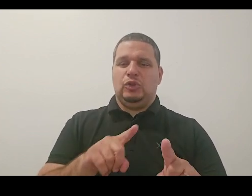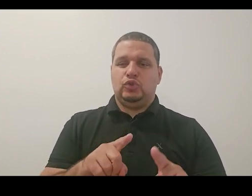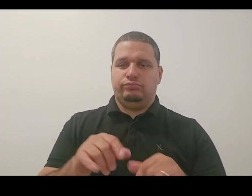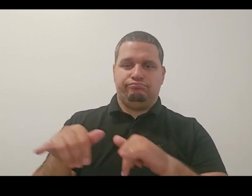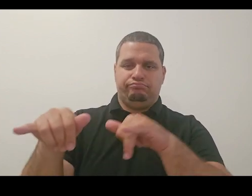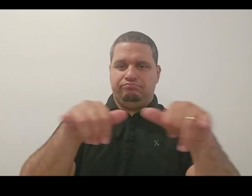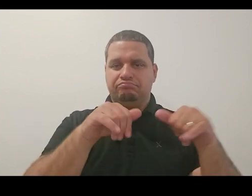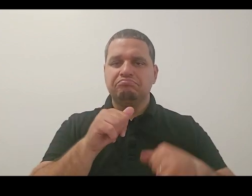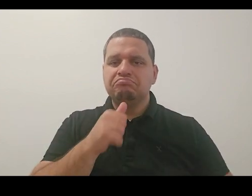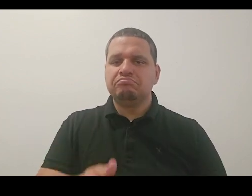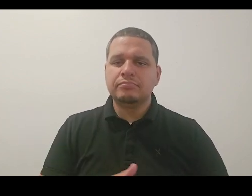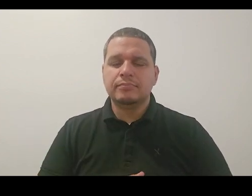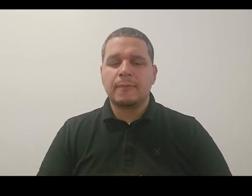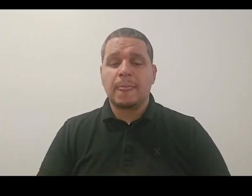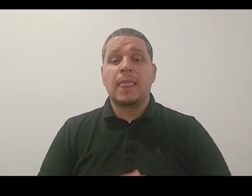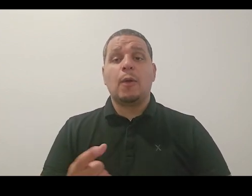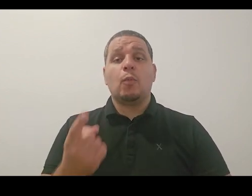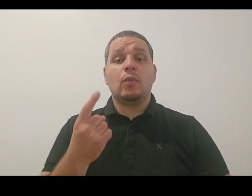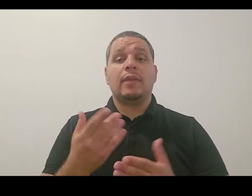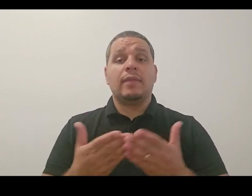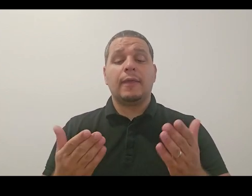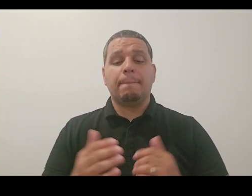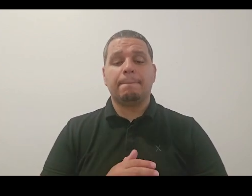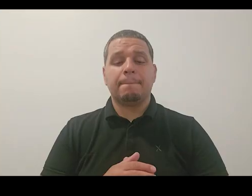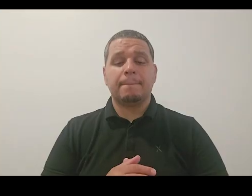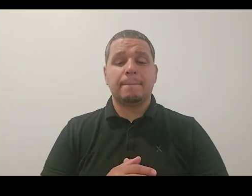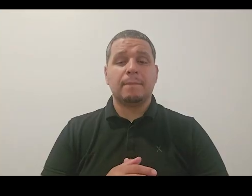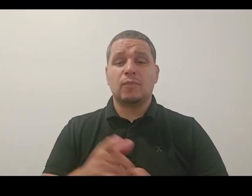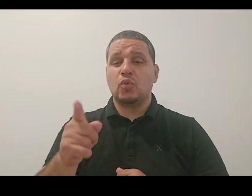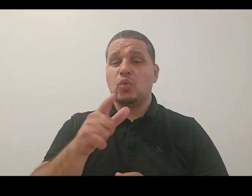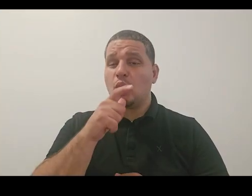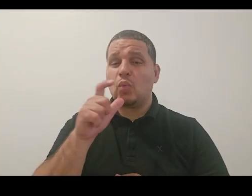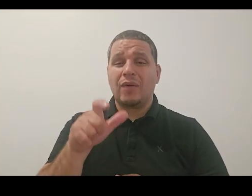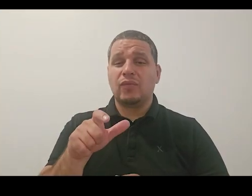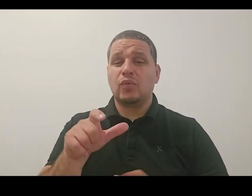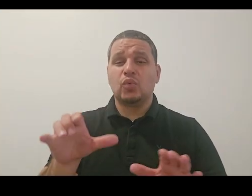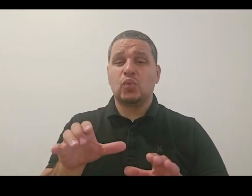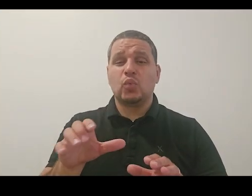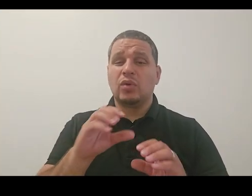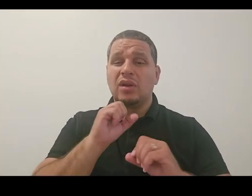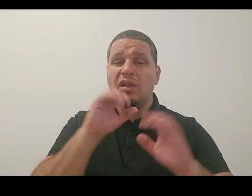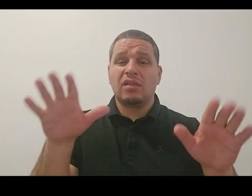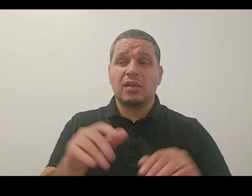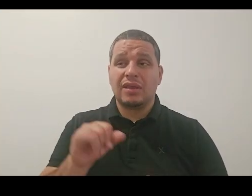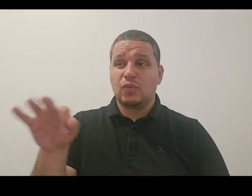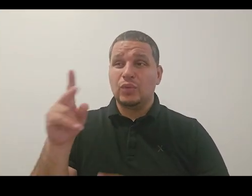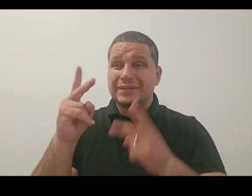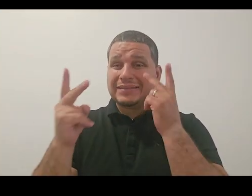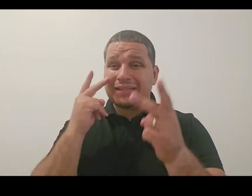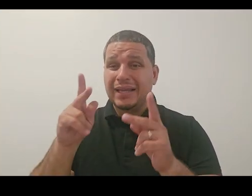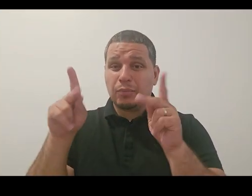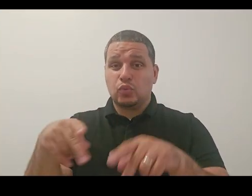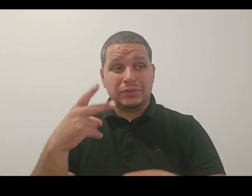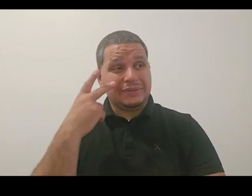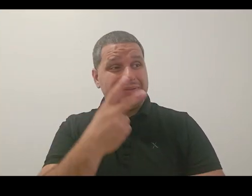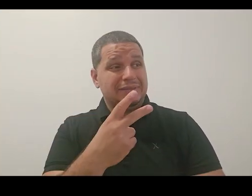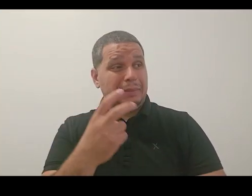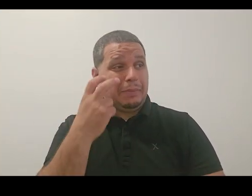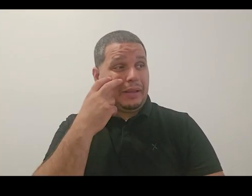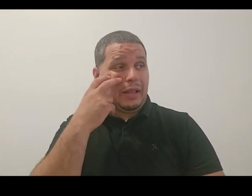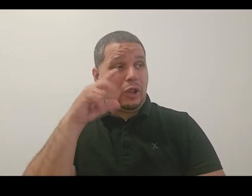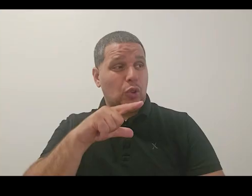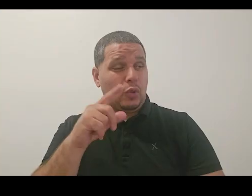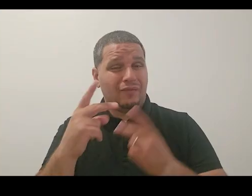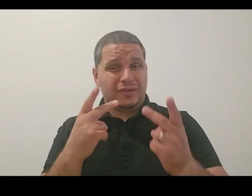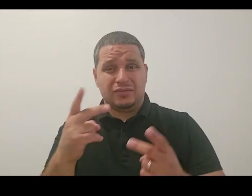or a group of answers. But the first thing I will say is you don't have to do anything. If you're a sighted person